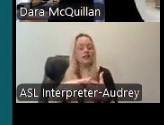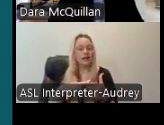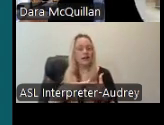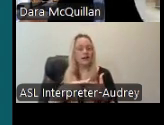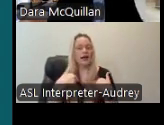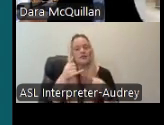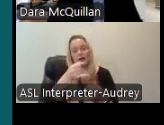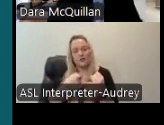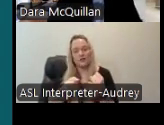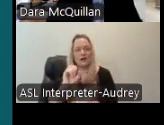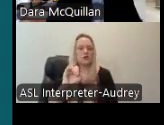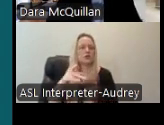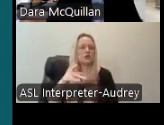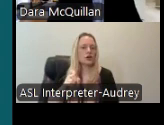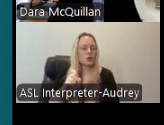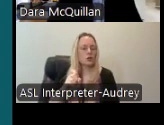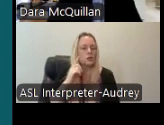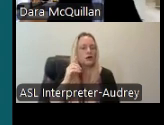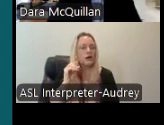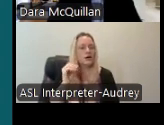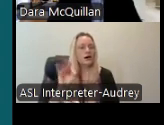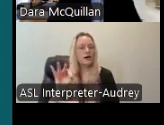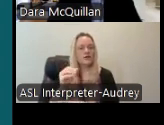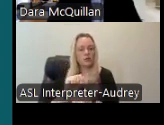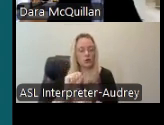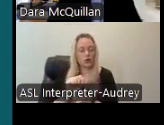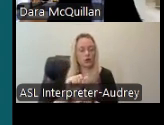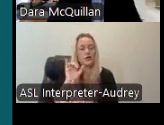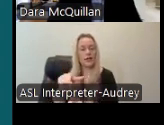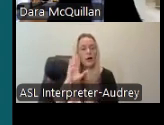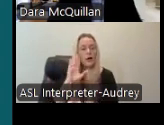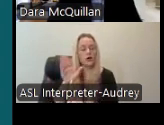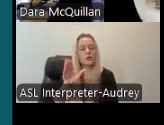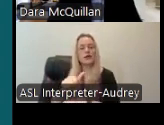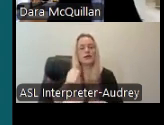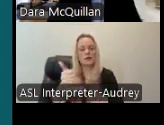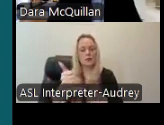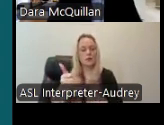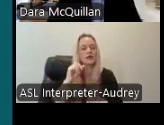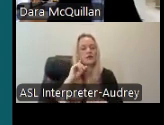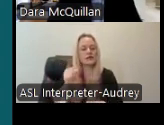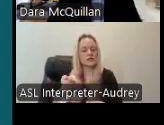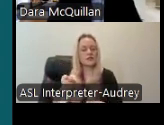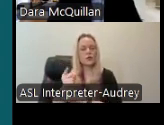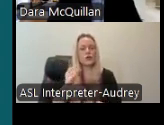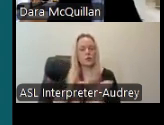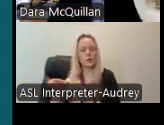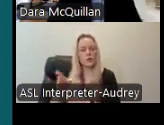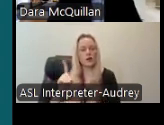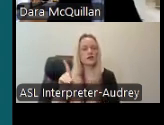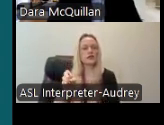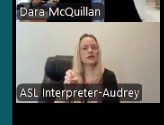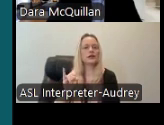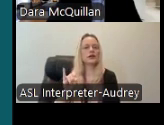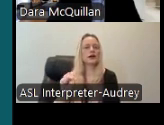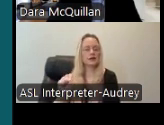work. It is the final scope of work that will serve as the basis for preparing the DEIS.